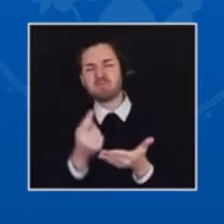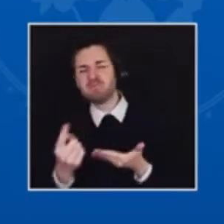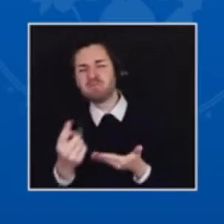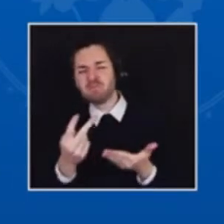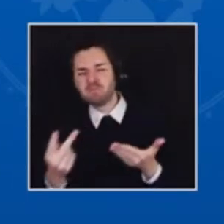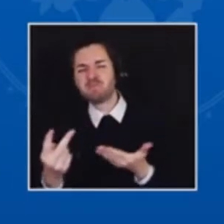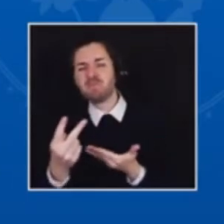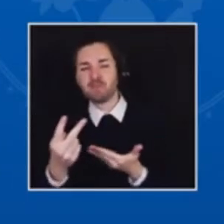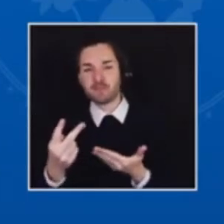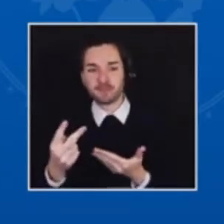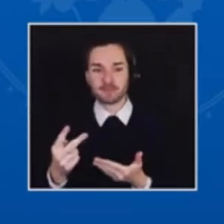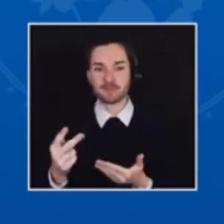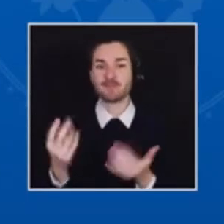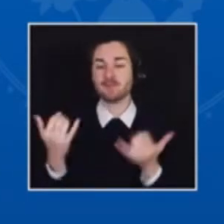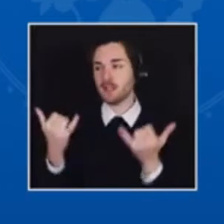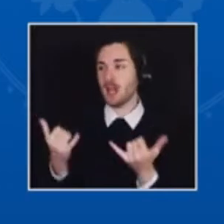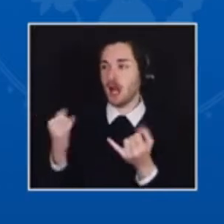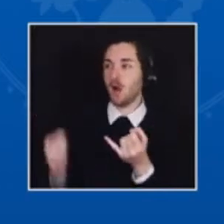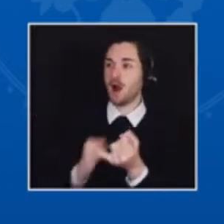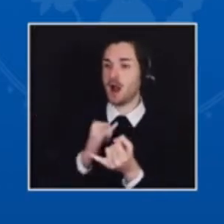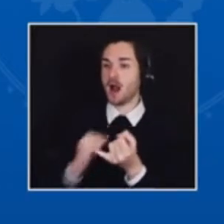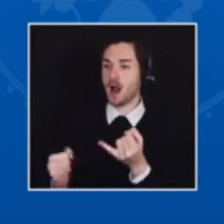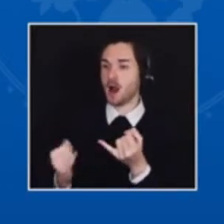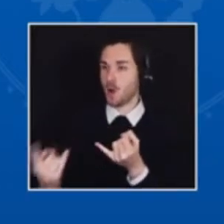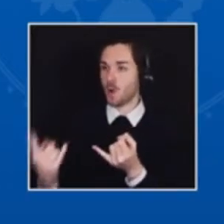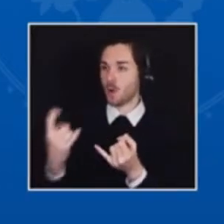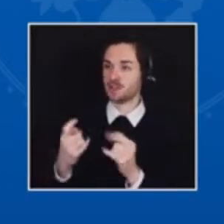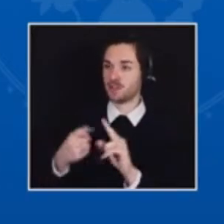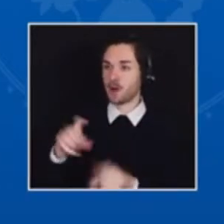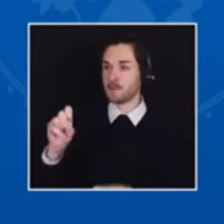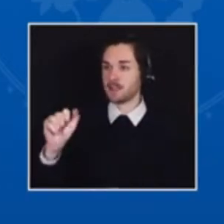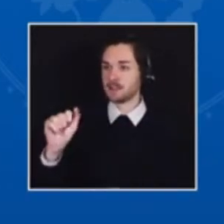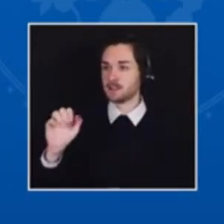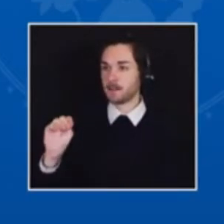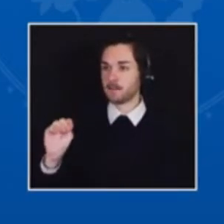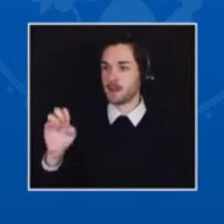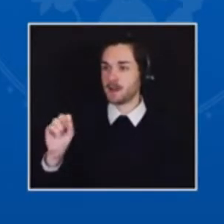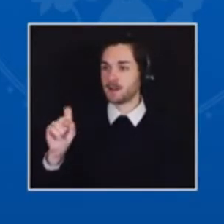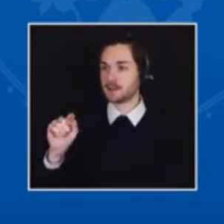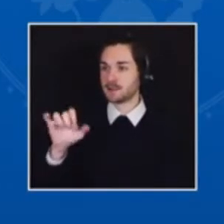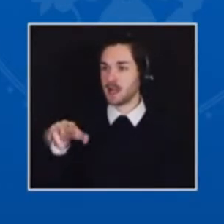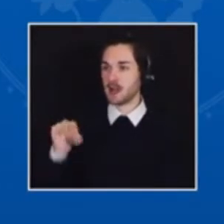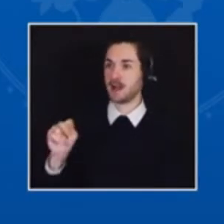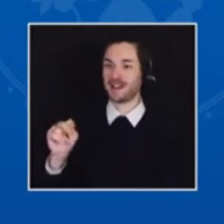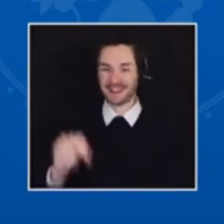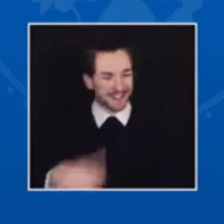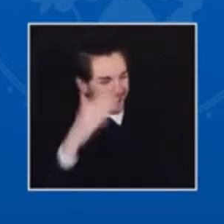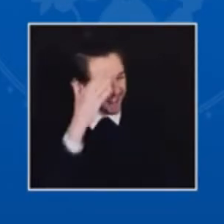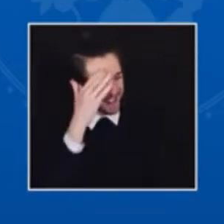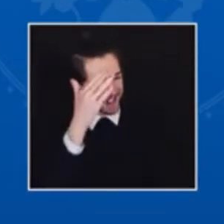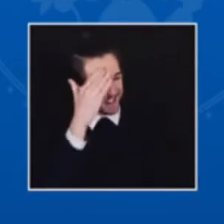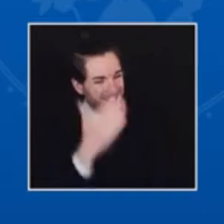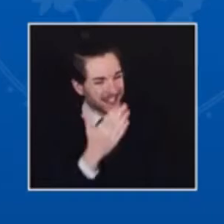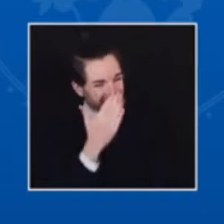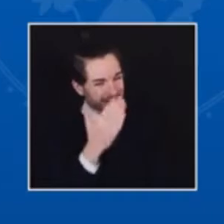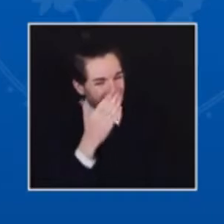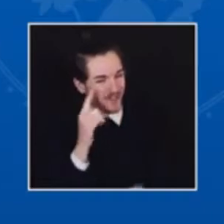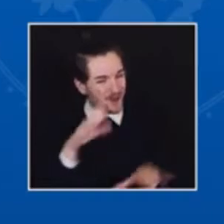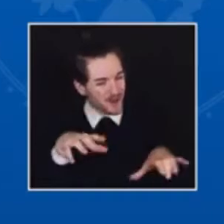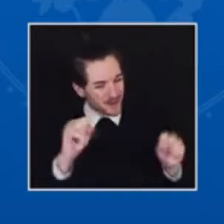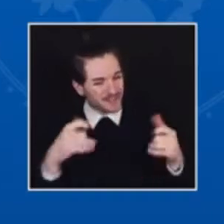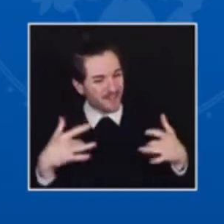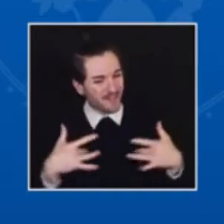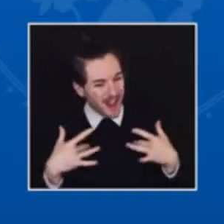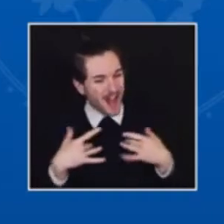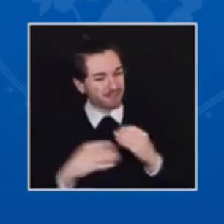great thanks and we'll take our last question from sandstein hi guys thanks for doing this much appreciated um this is a bit of a